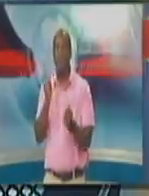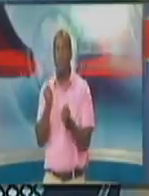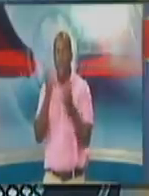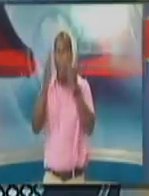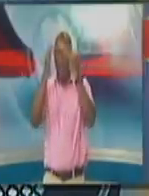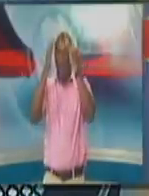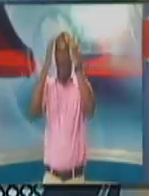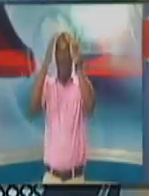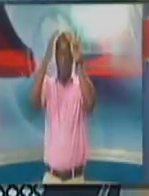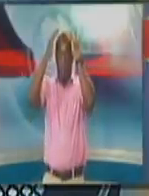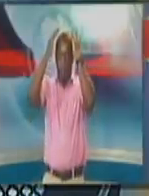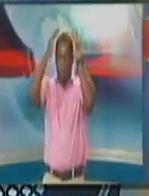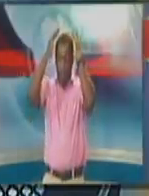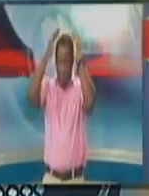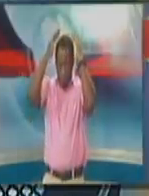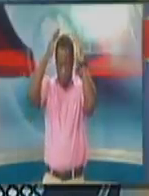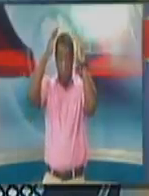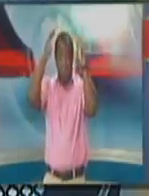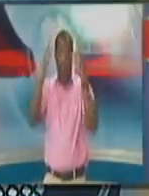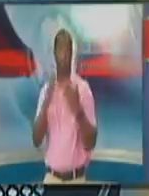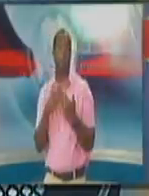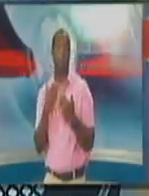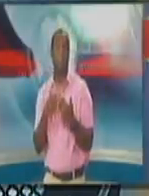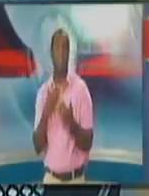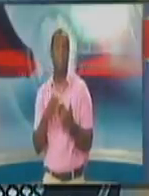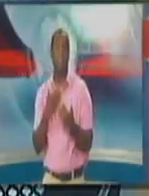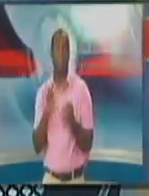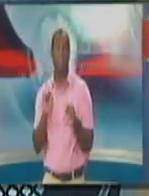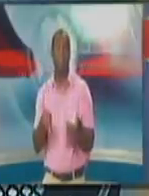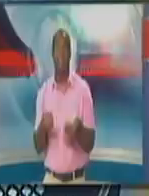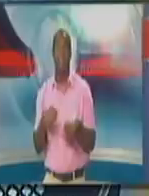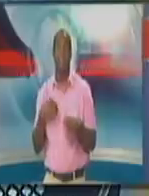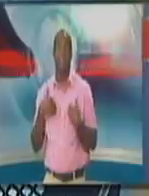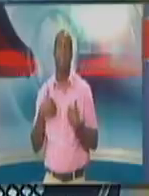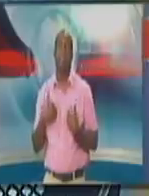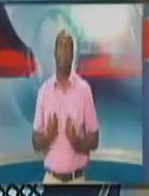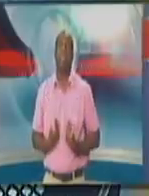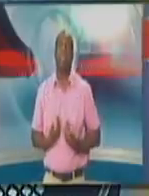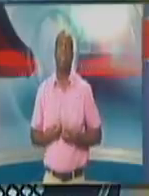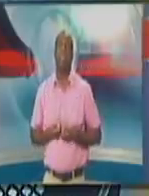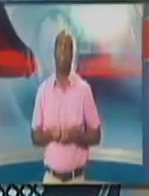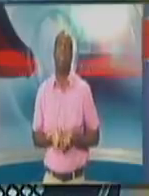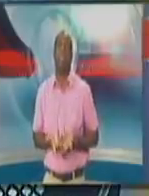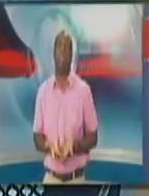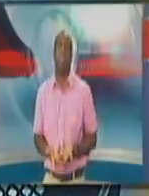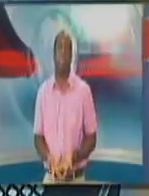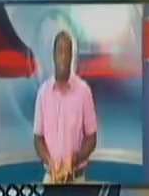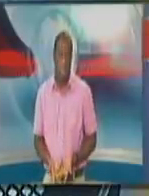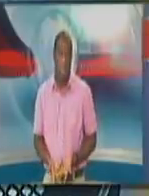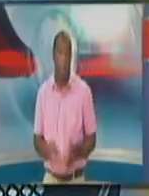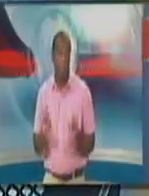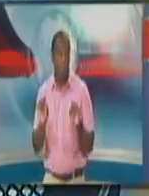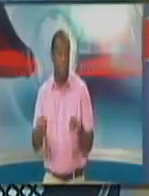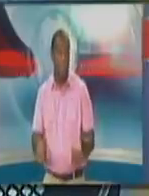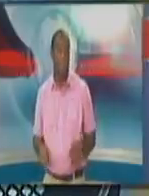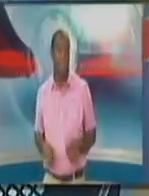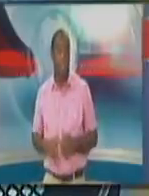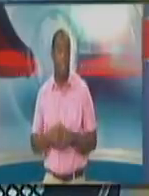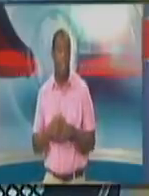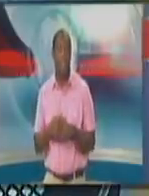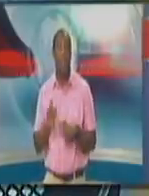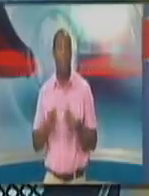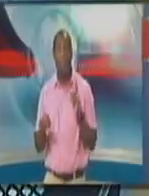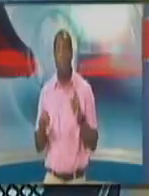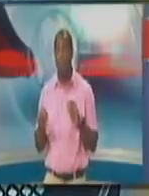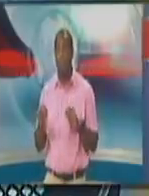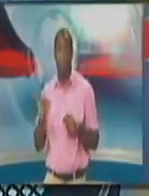it's easy to get overly tired. And sometimes as service providers, we also have to shut down. Sometimes we have to turn off